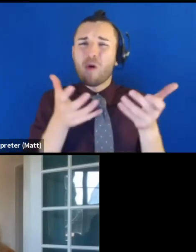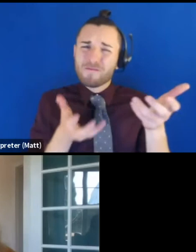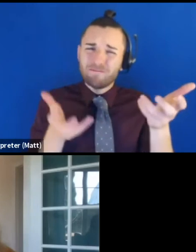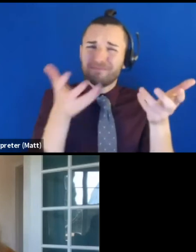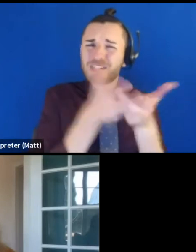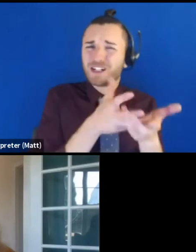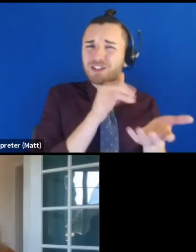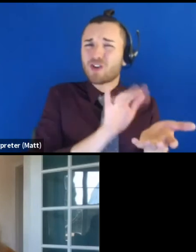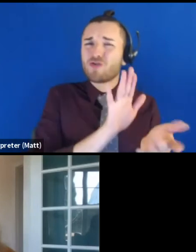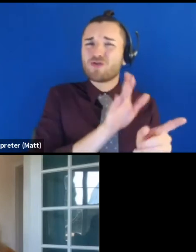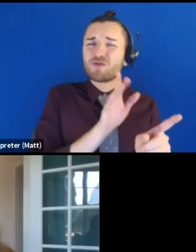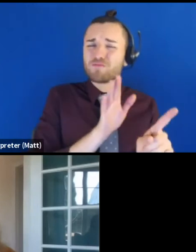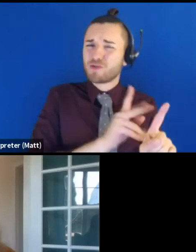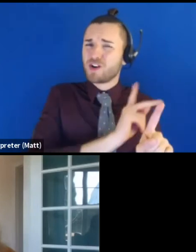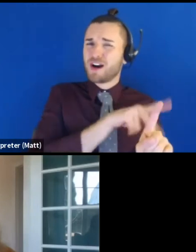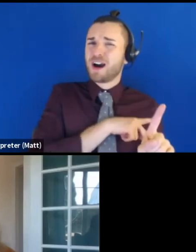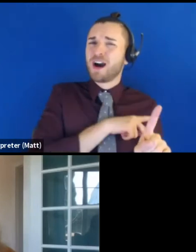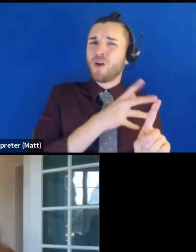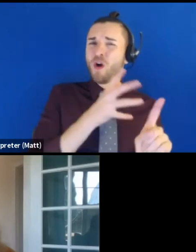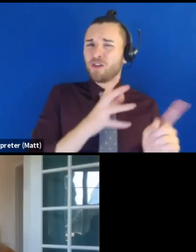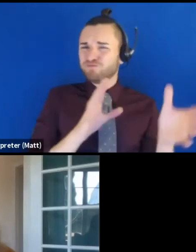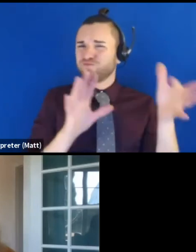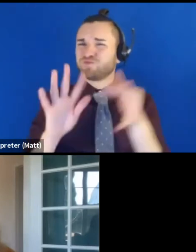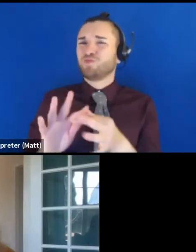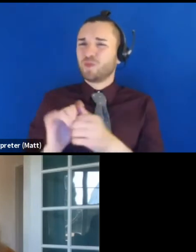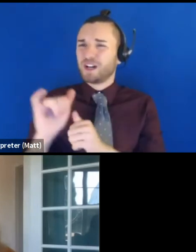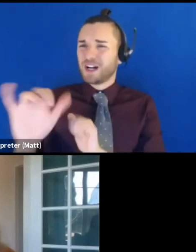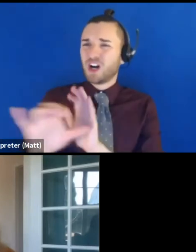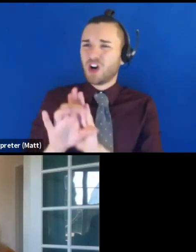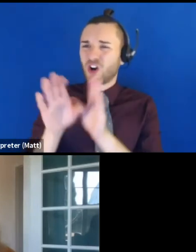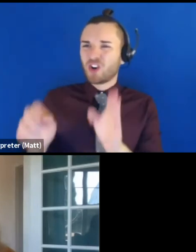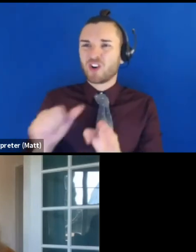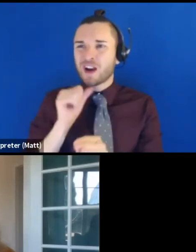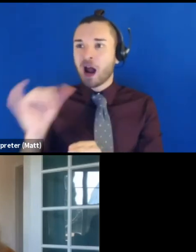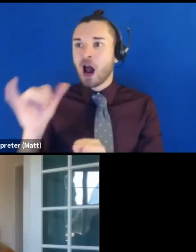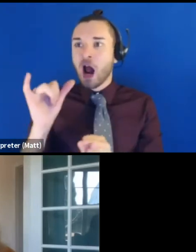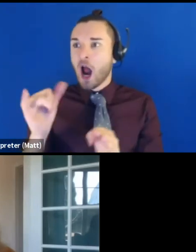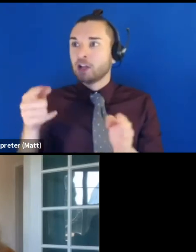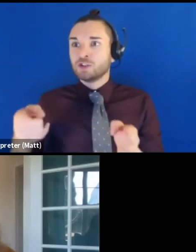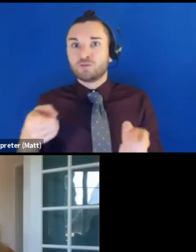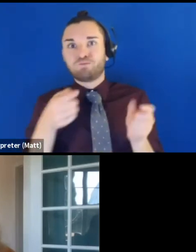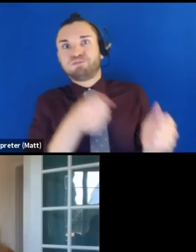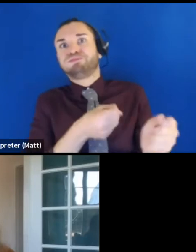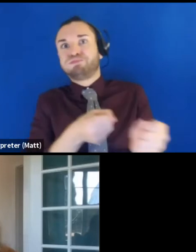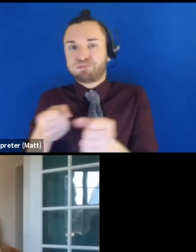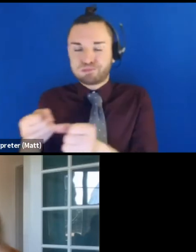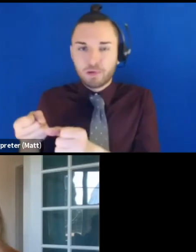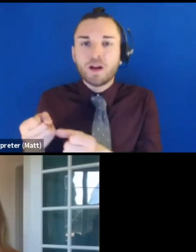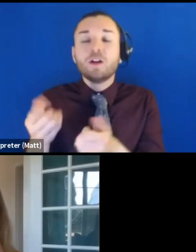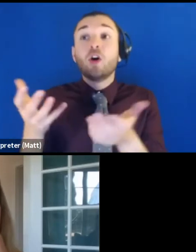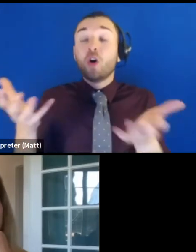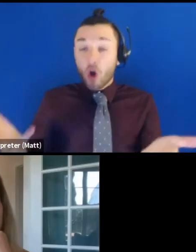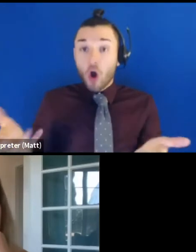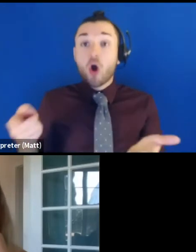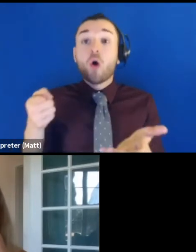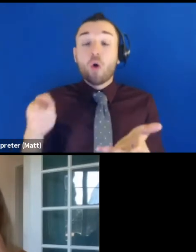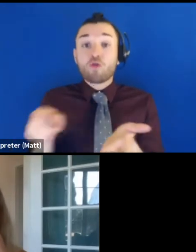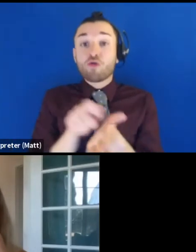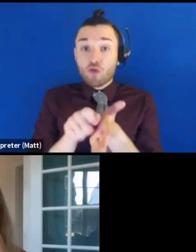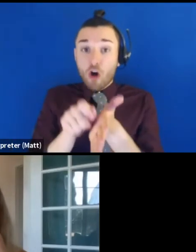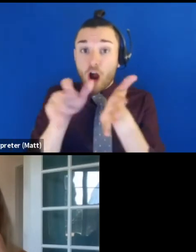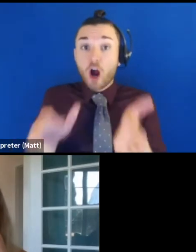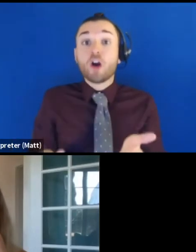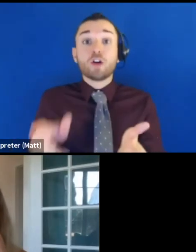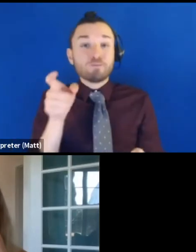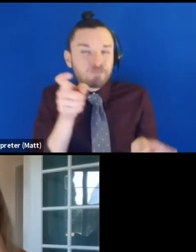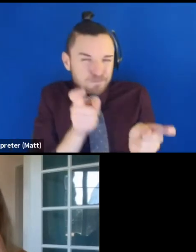less like just a steamroller. And I, you know, the character changed over the course of the show, and the writers and the women who worked on